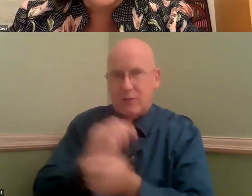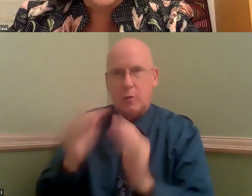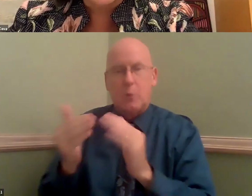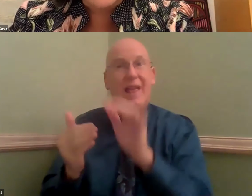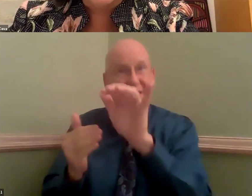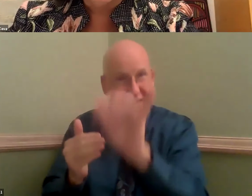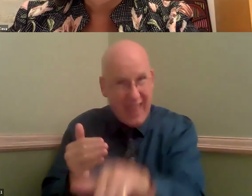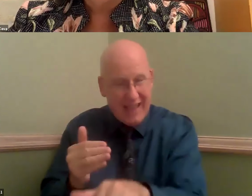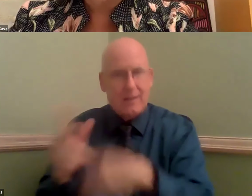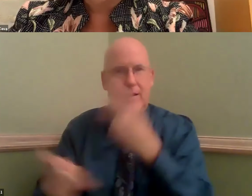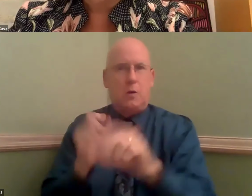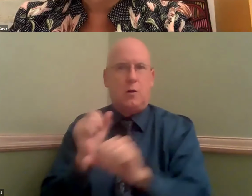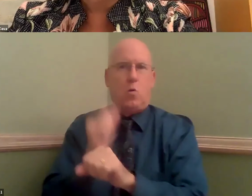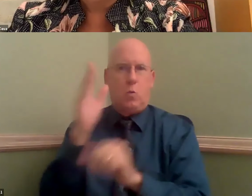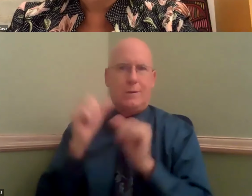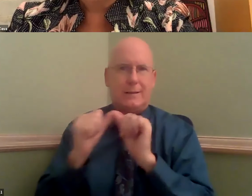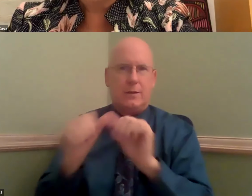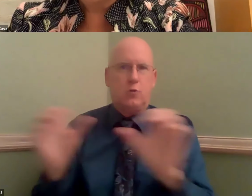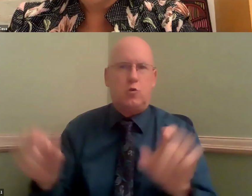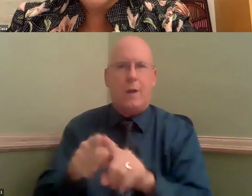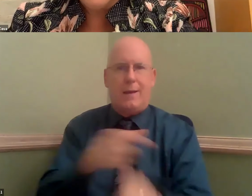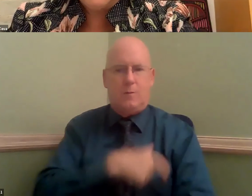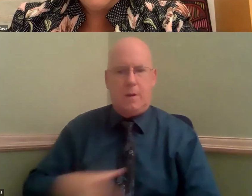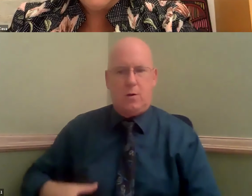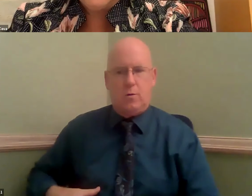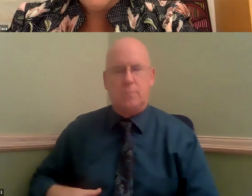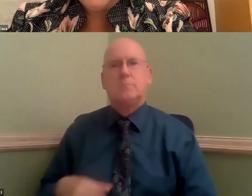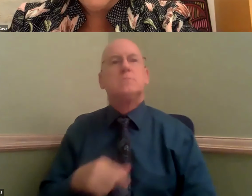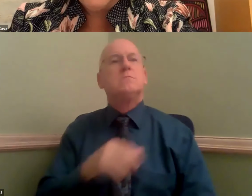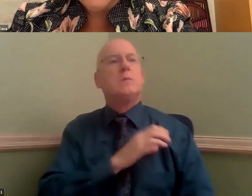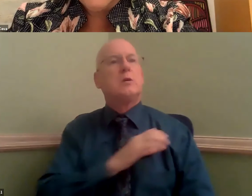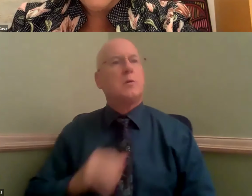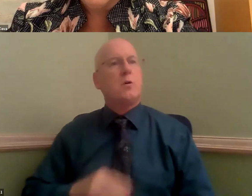work I'll do as mayor. Mr. Bovo.